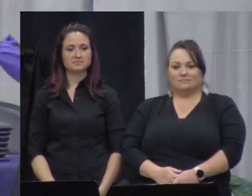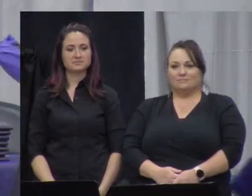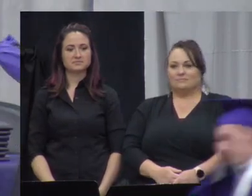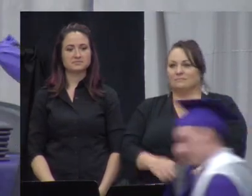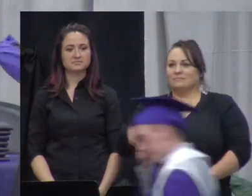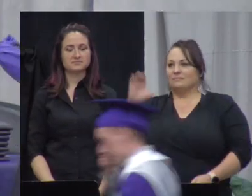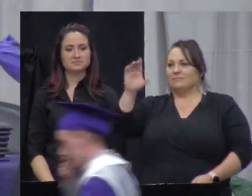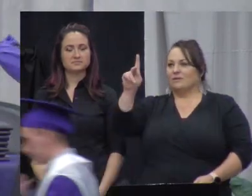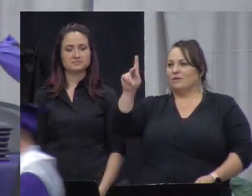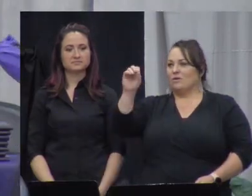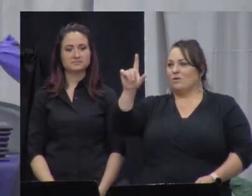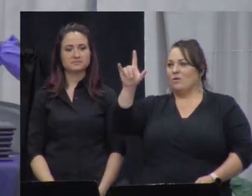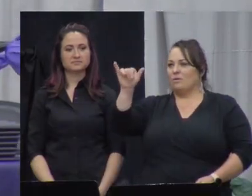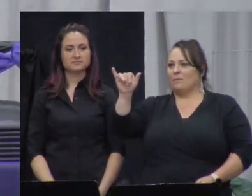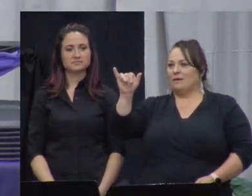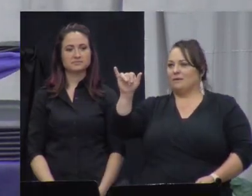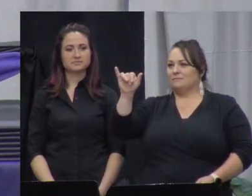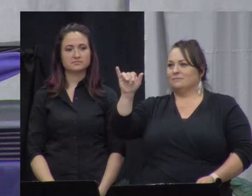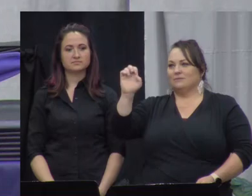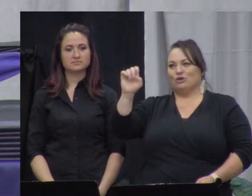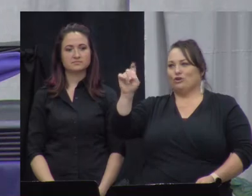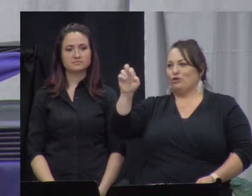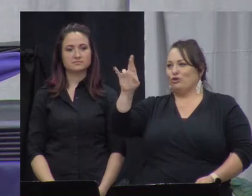Colby Erler.